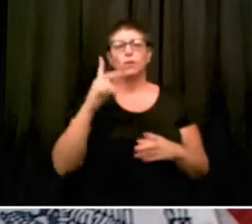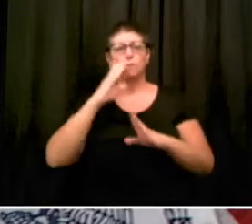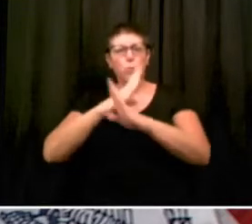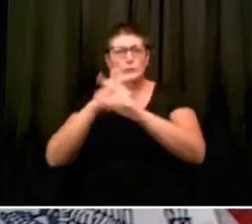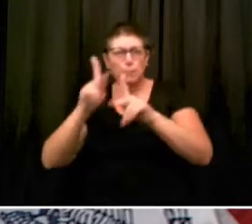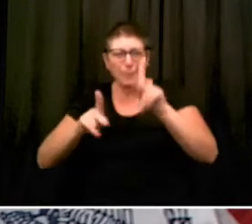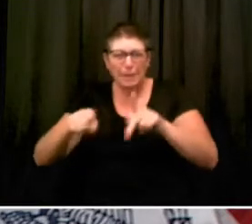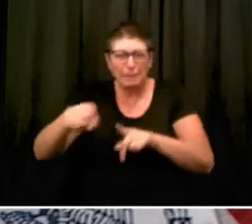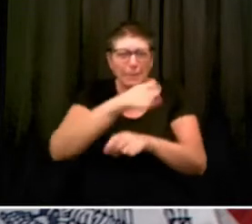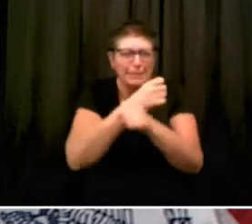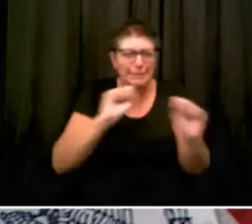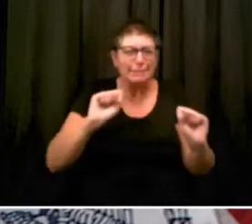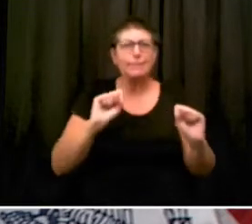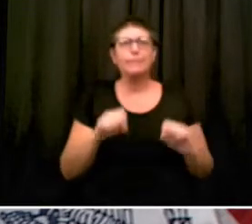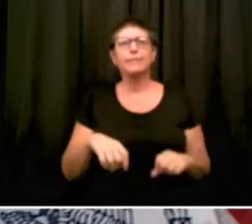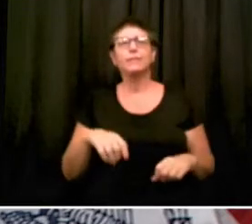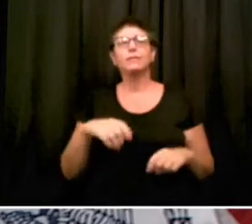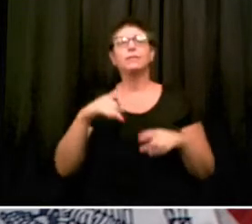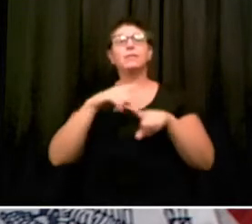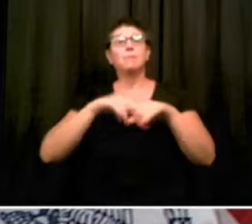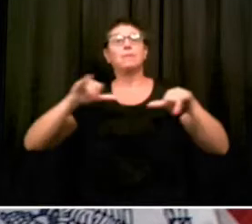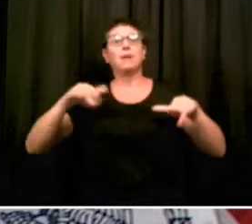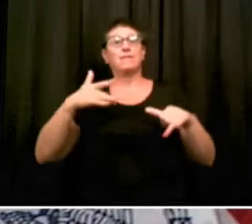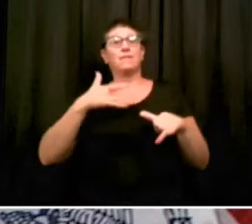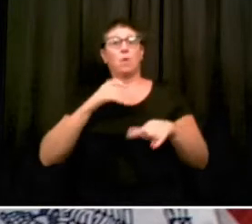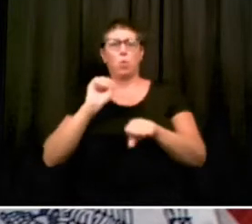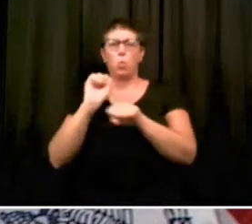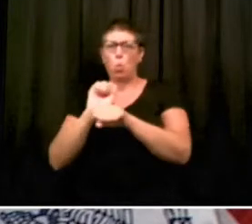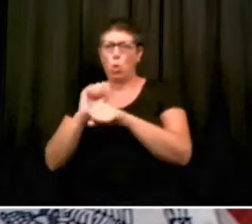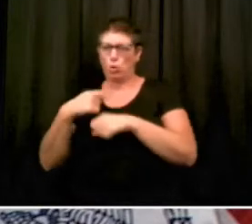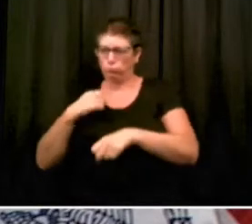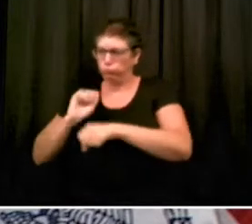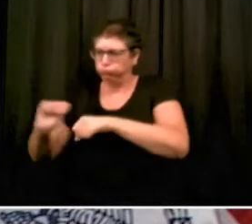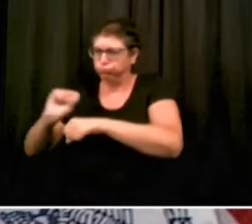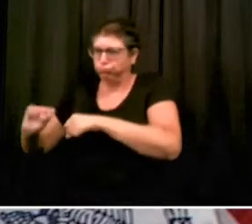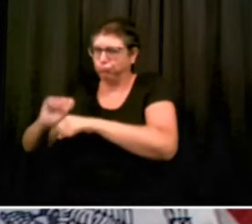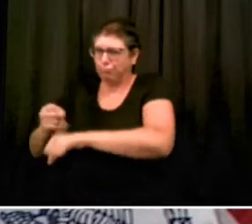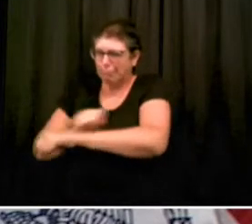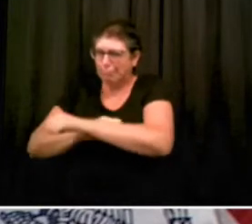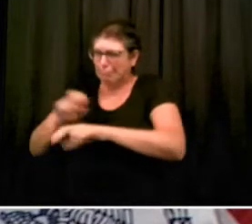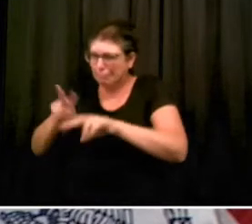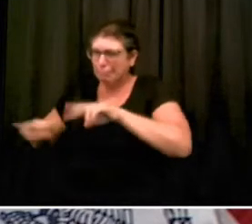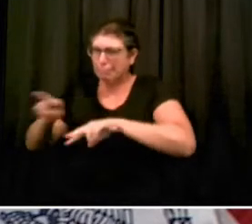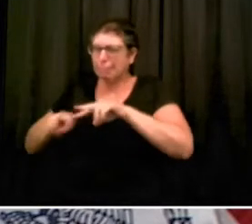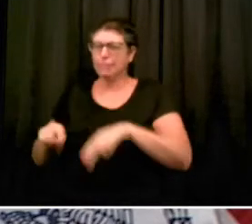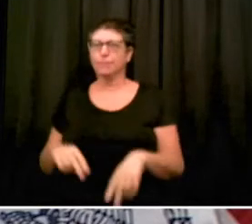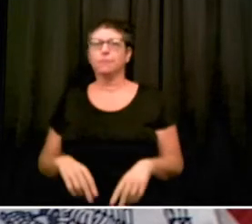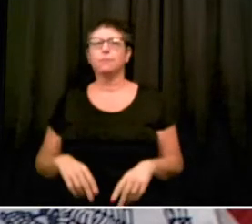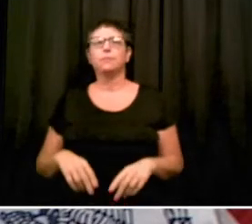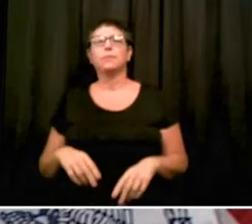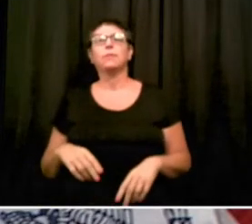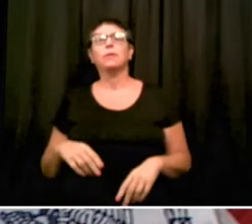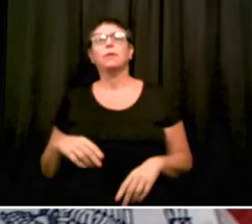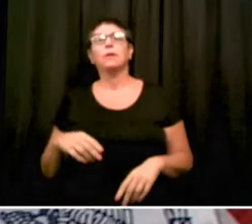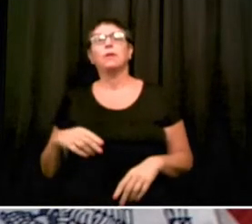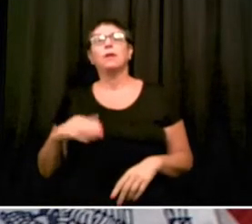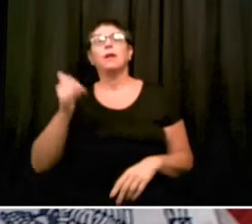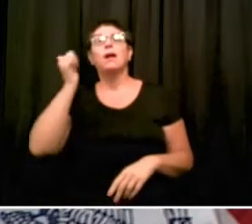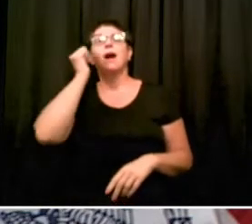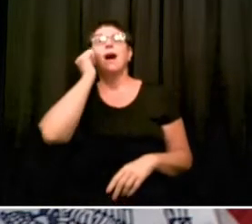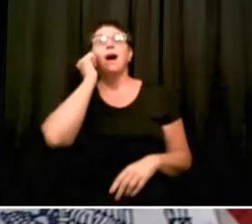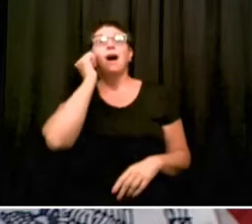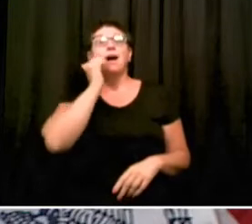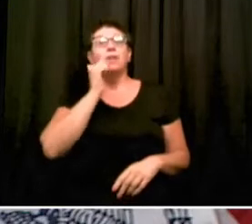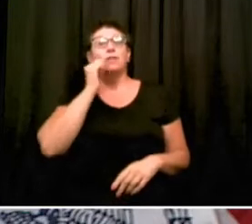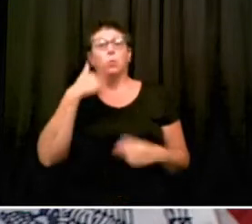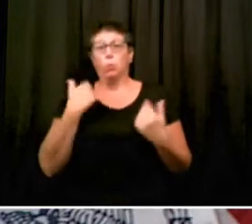this incredibly challenging moment in history. So what we do every day, of course, number one concern every day is the health and